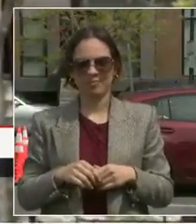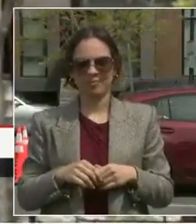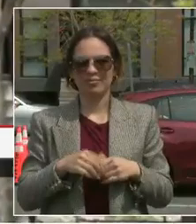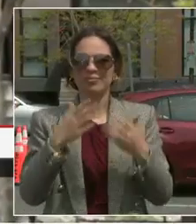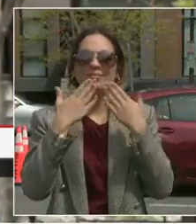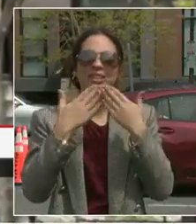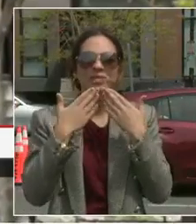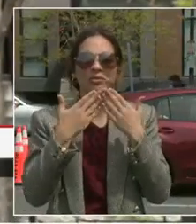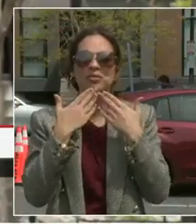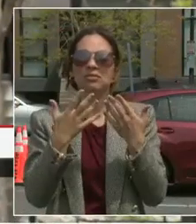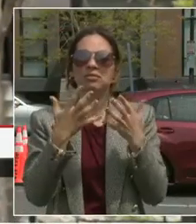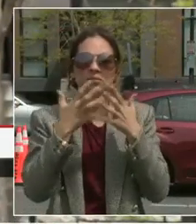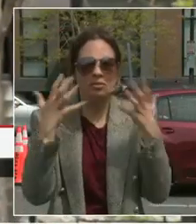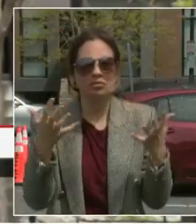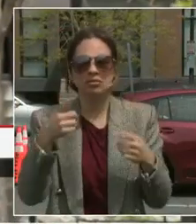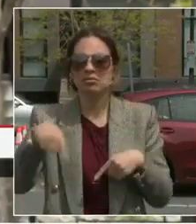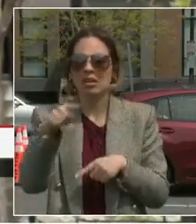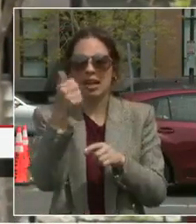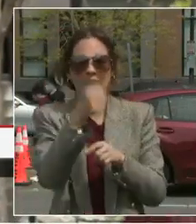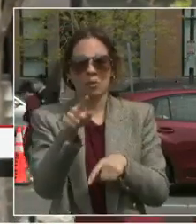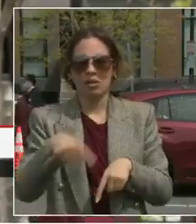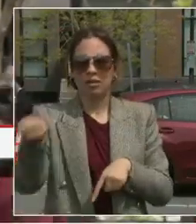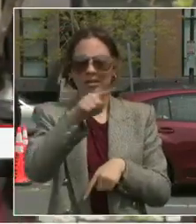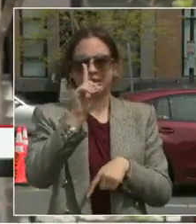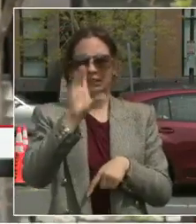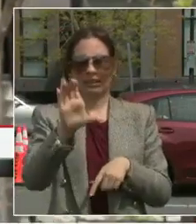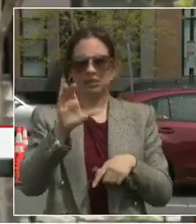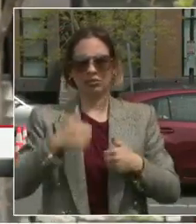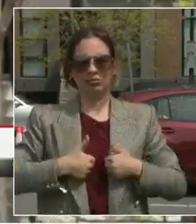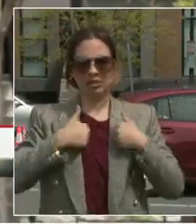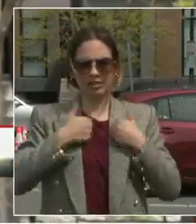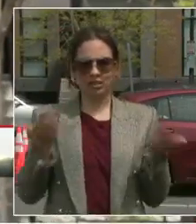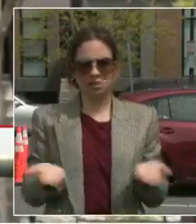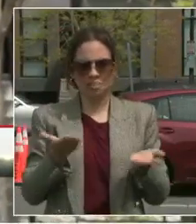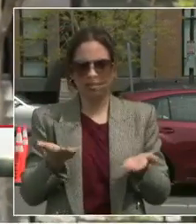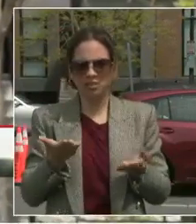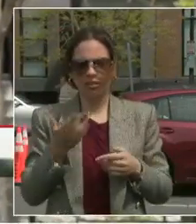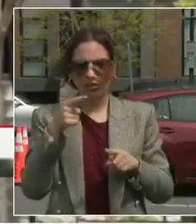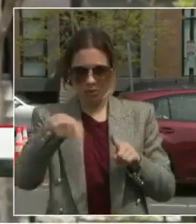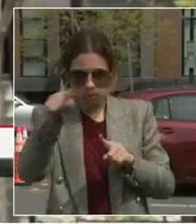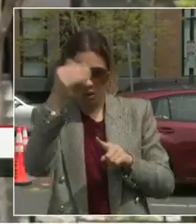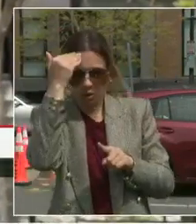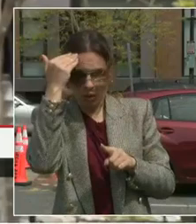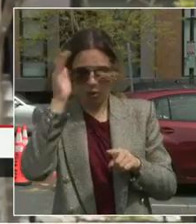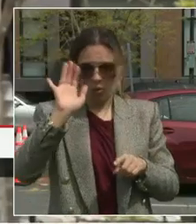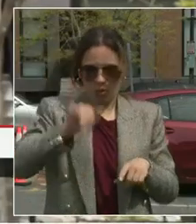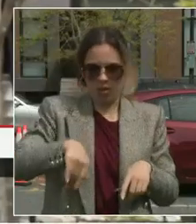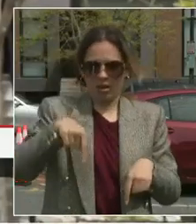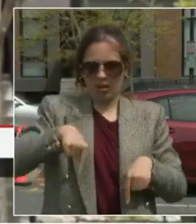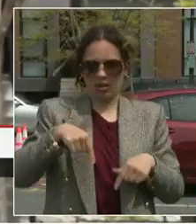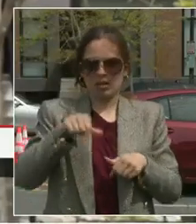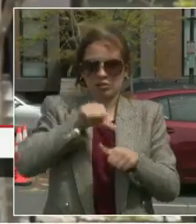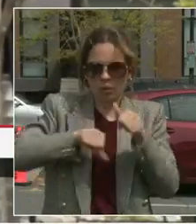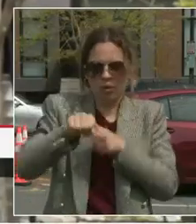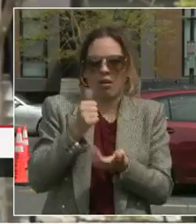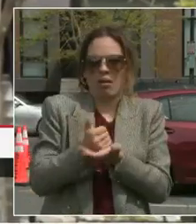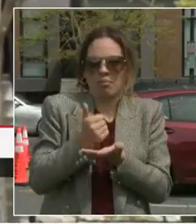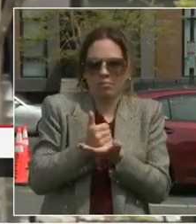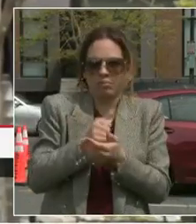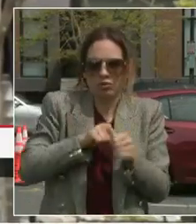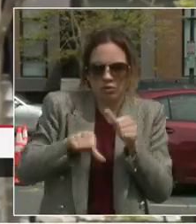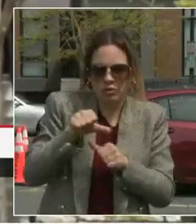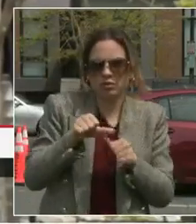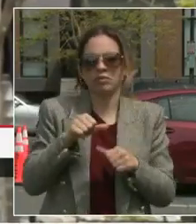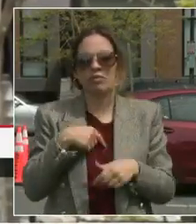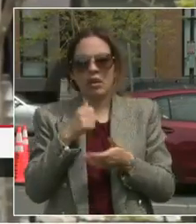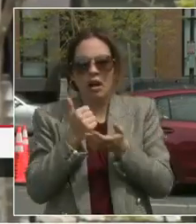every Washingtonian know that we're here to help each other. Fellow Washingtonians, people who want to make